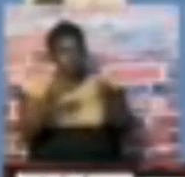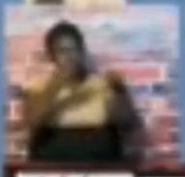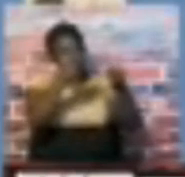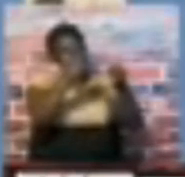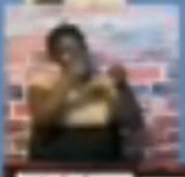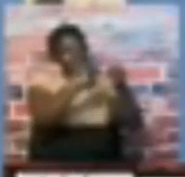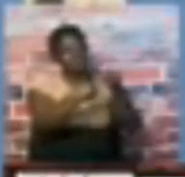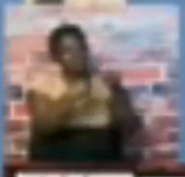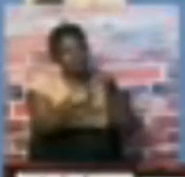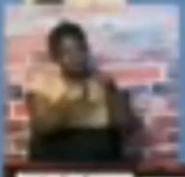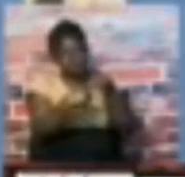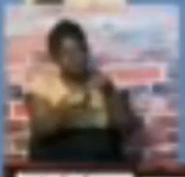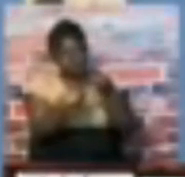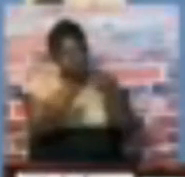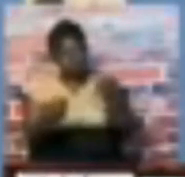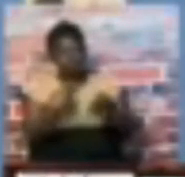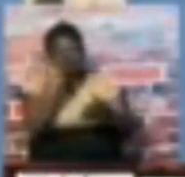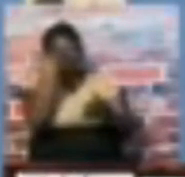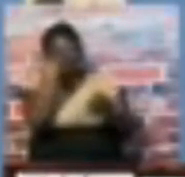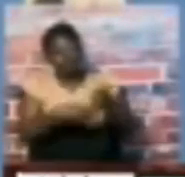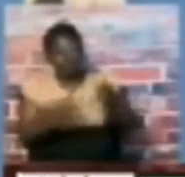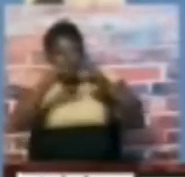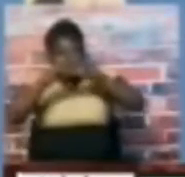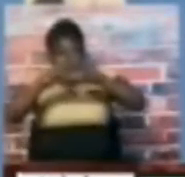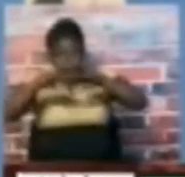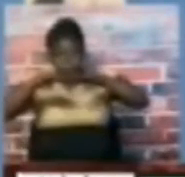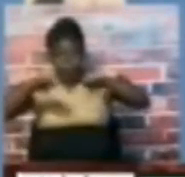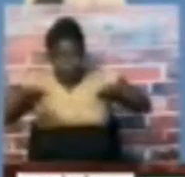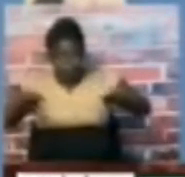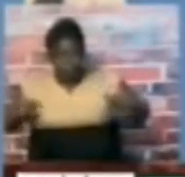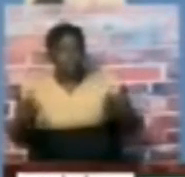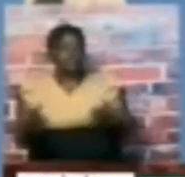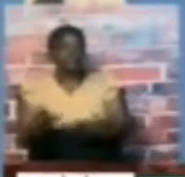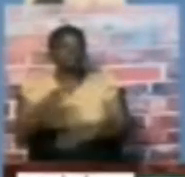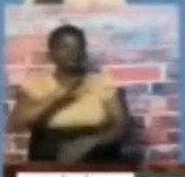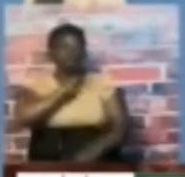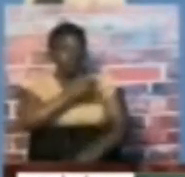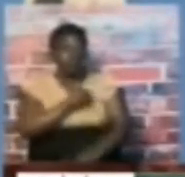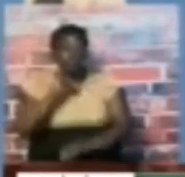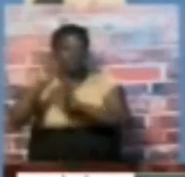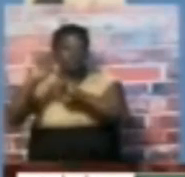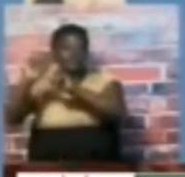Secondly, we said that the market women who had stayed in the market for